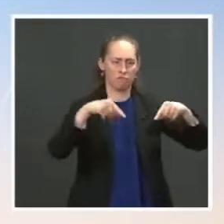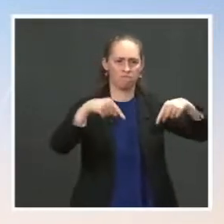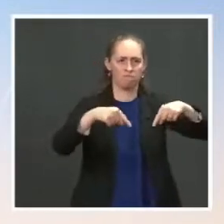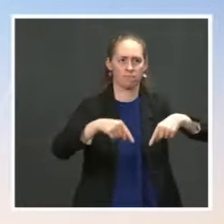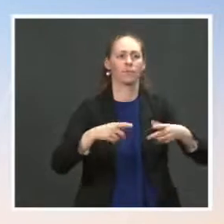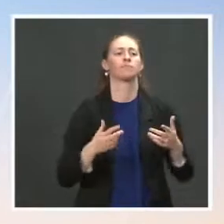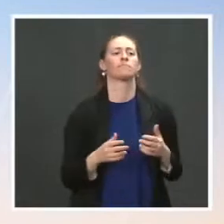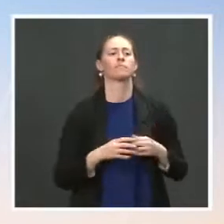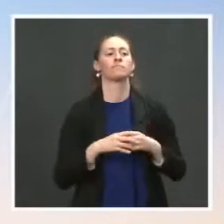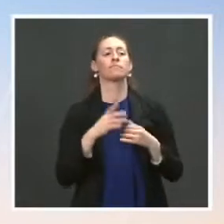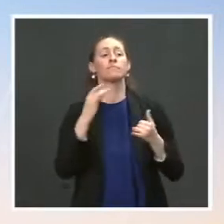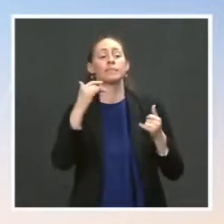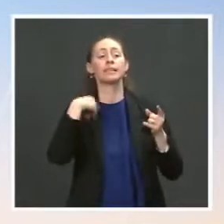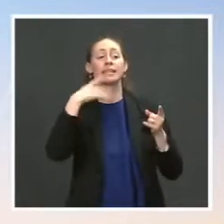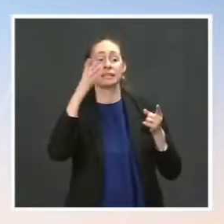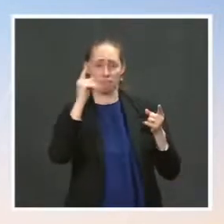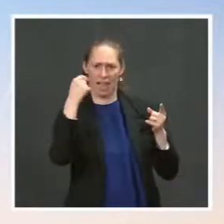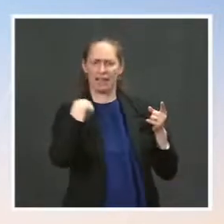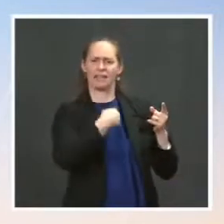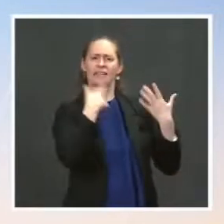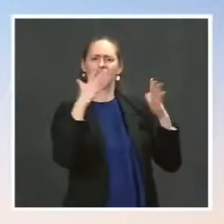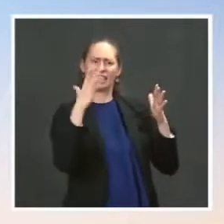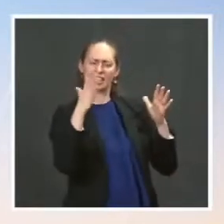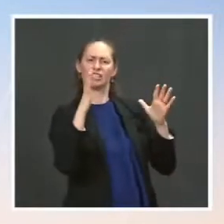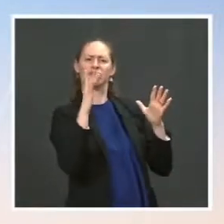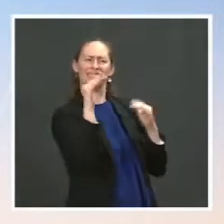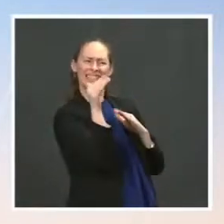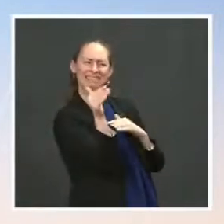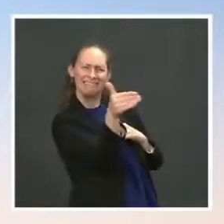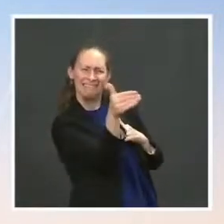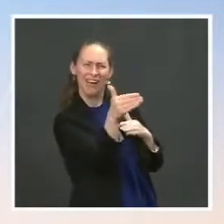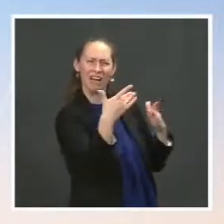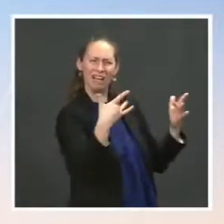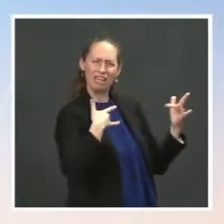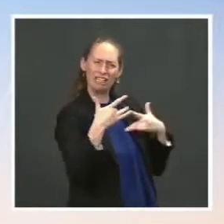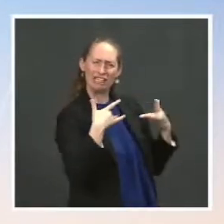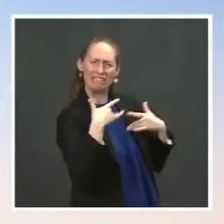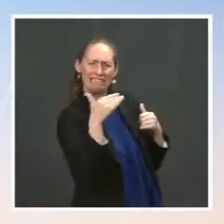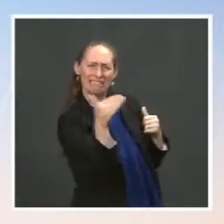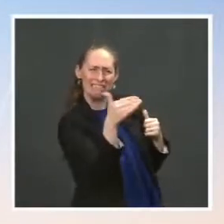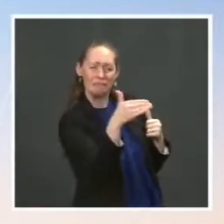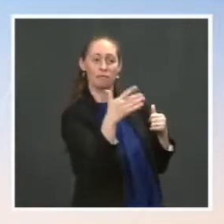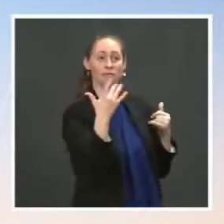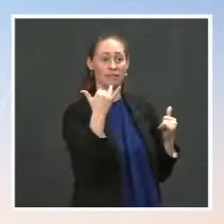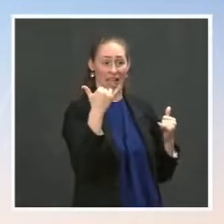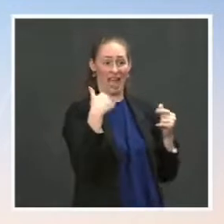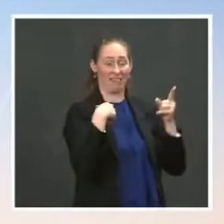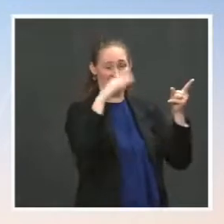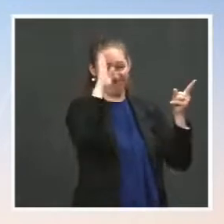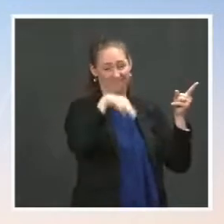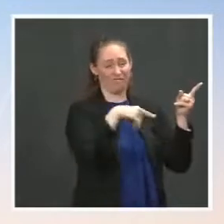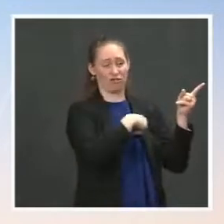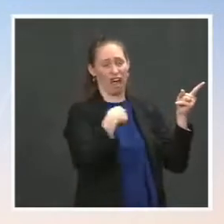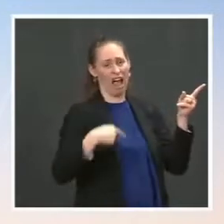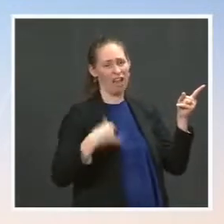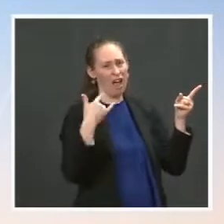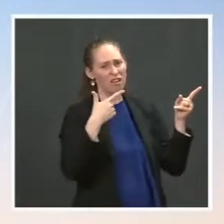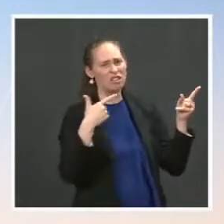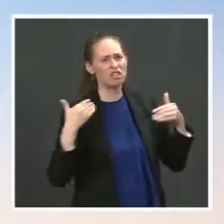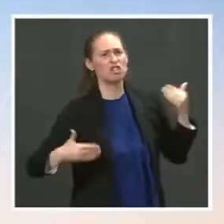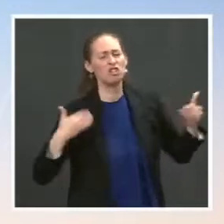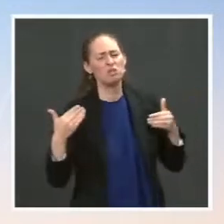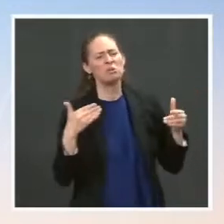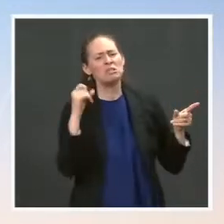growing concerns about China's aggression towards Taiwan. China has taken increasingly coercive action to undercut democracy in Taiwan. We've